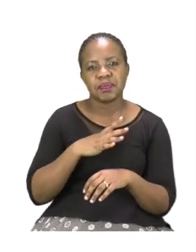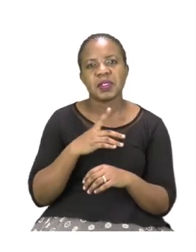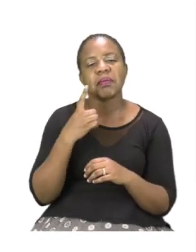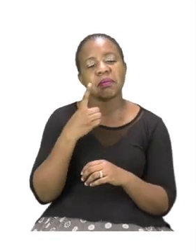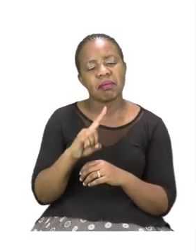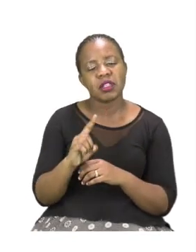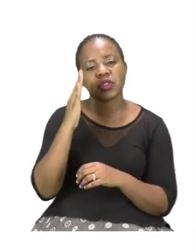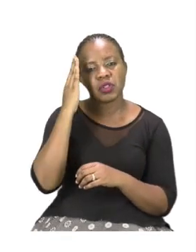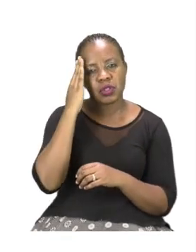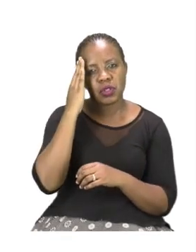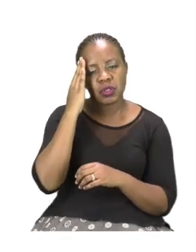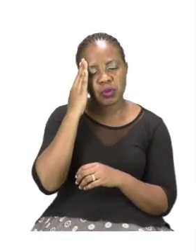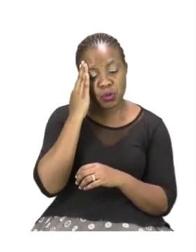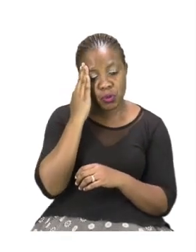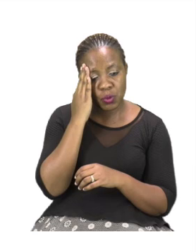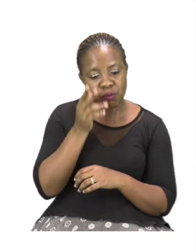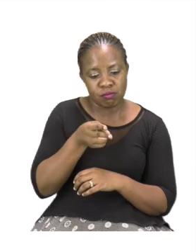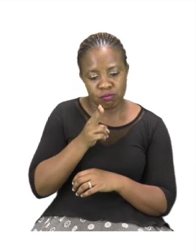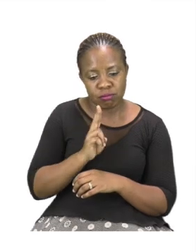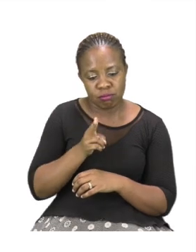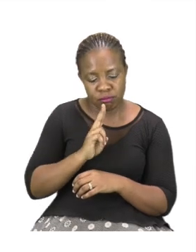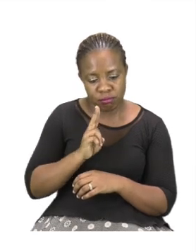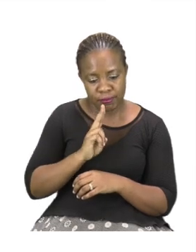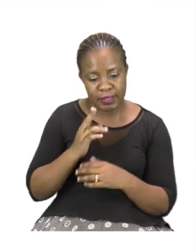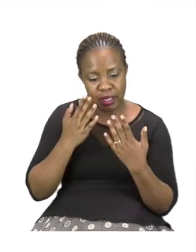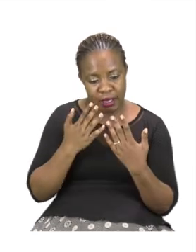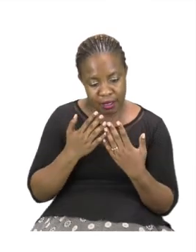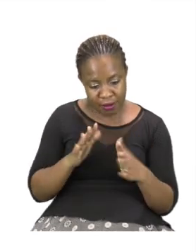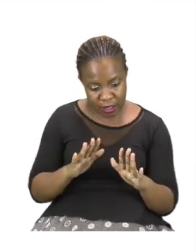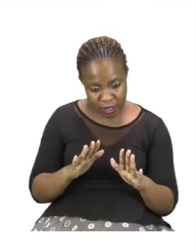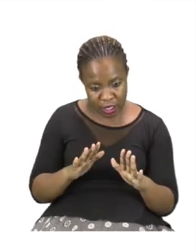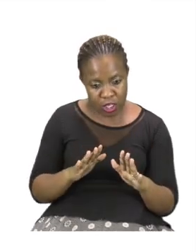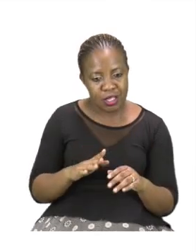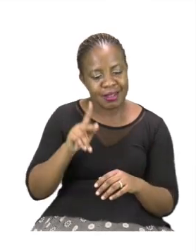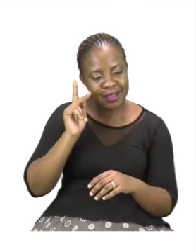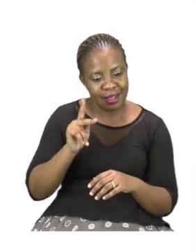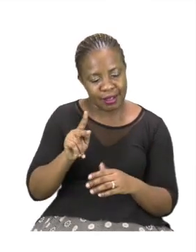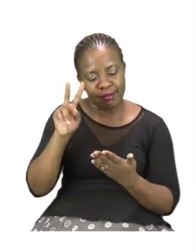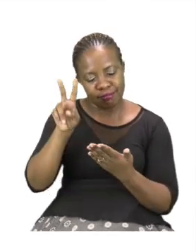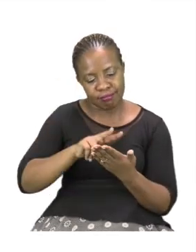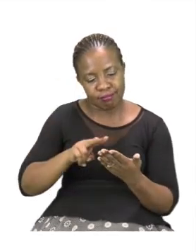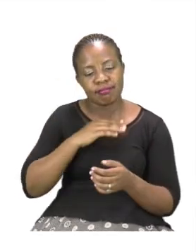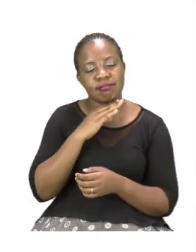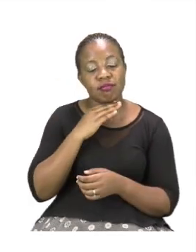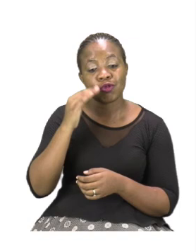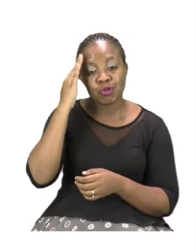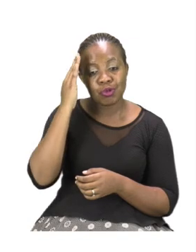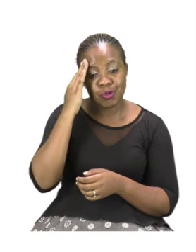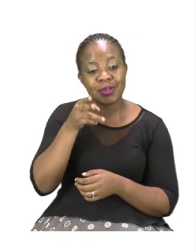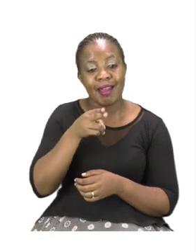questions, you check if they are correct by reading the story. Take your